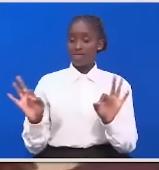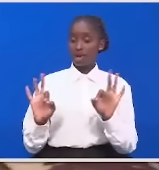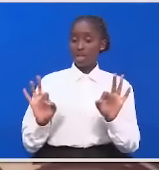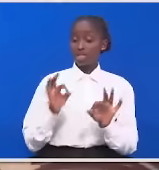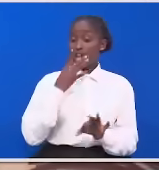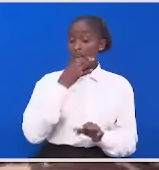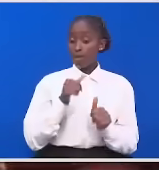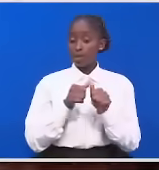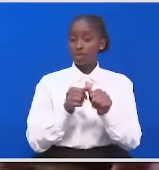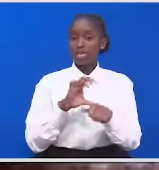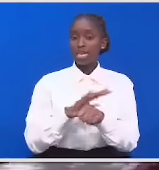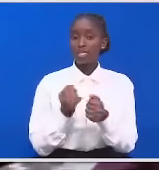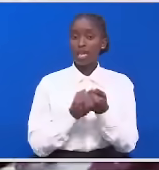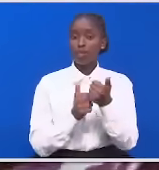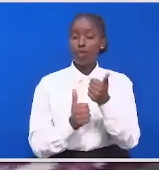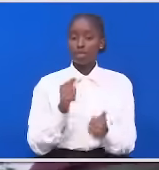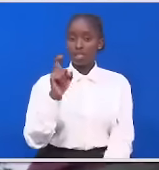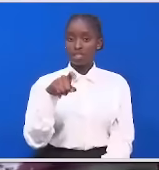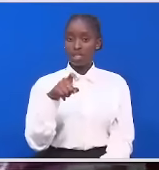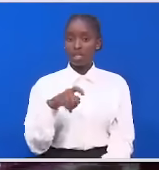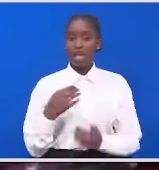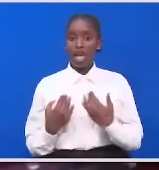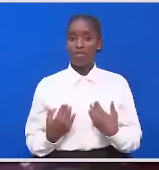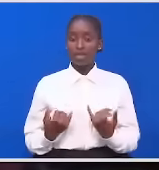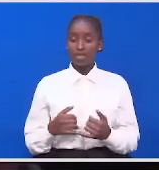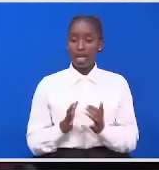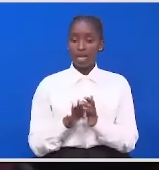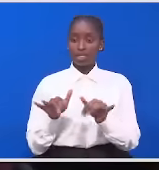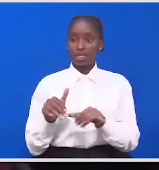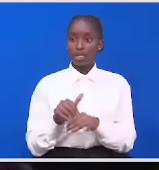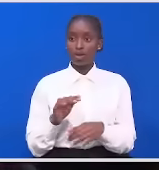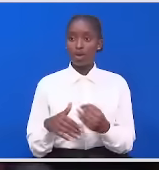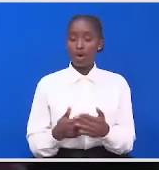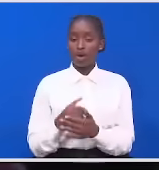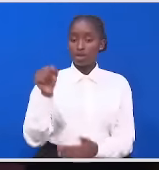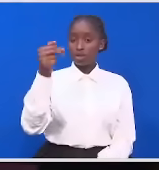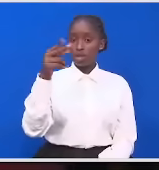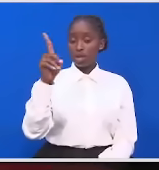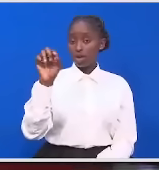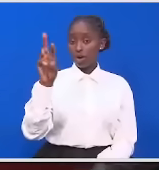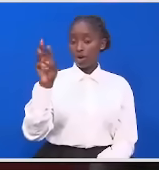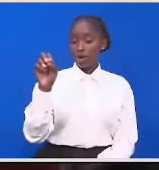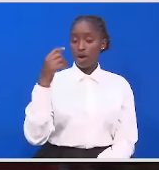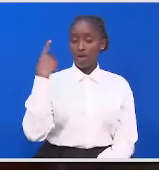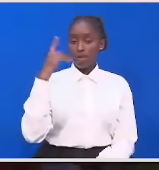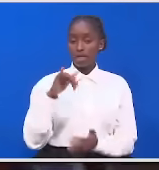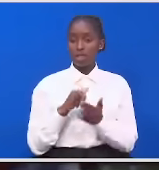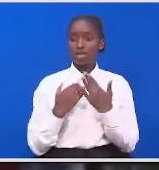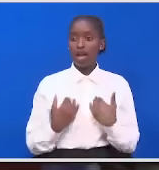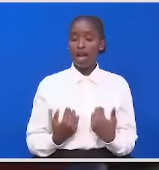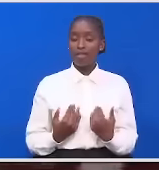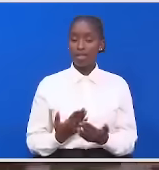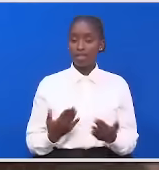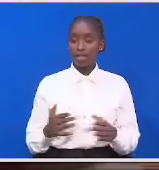the support he deserves, or will he remain in the shadows of this harrowing ordeal of the ghost in the